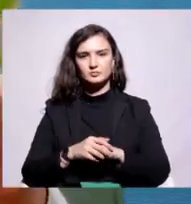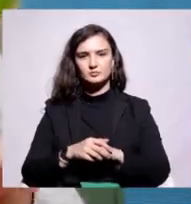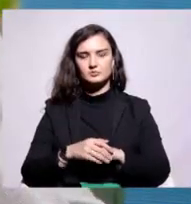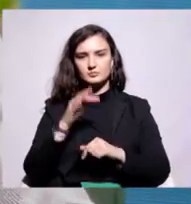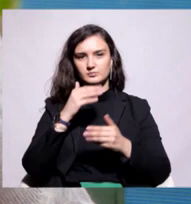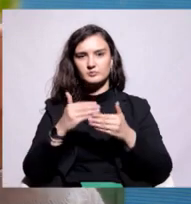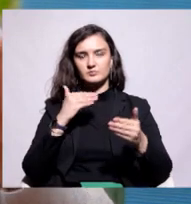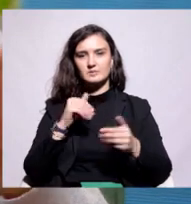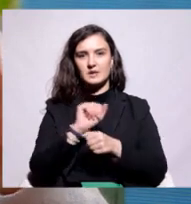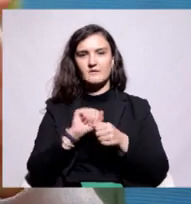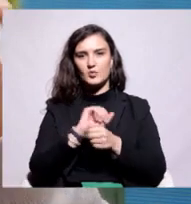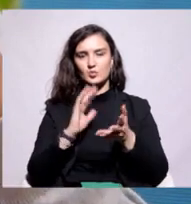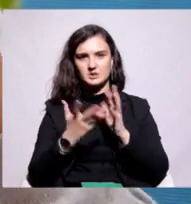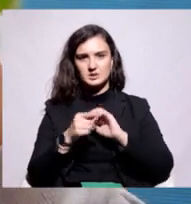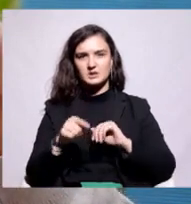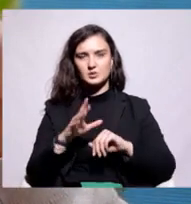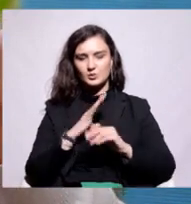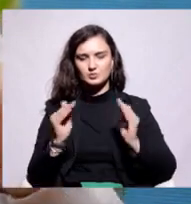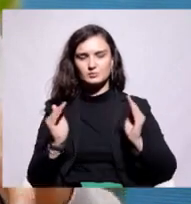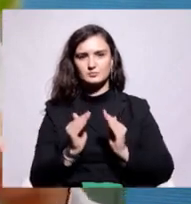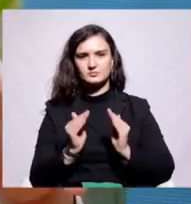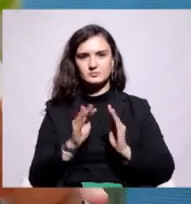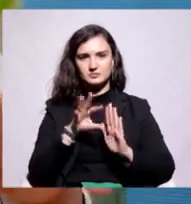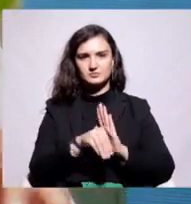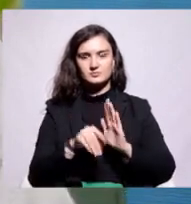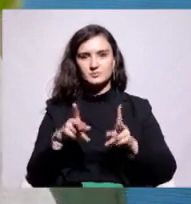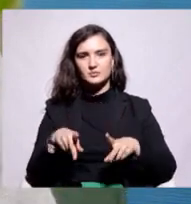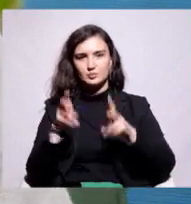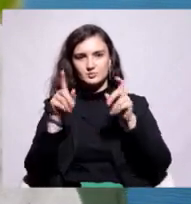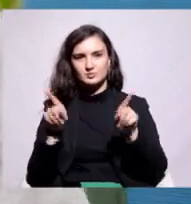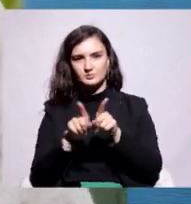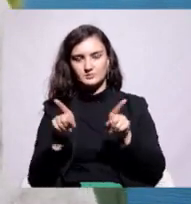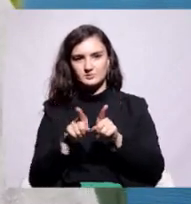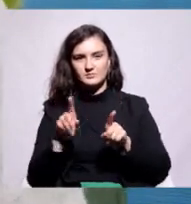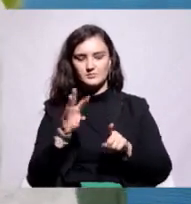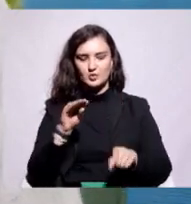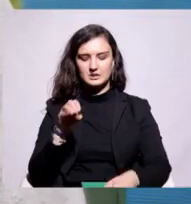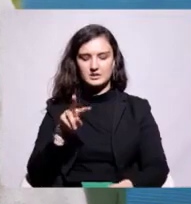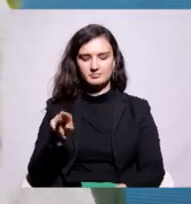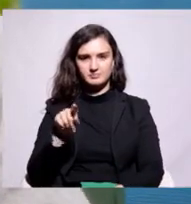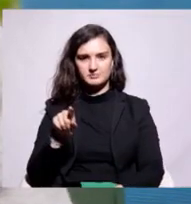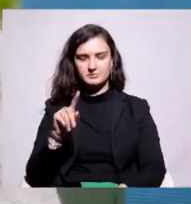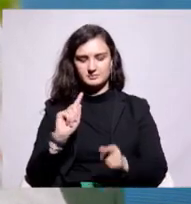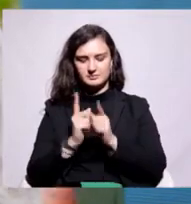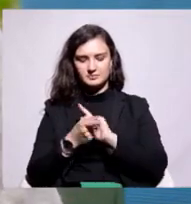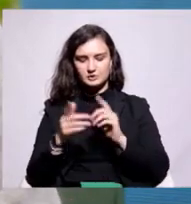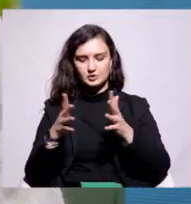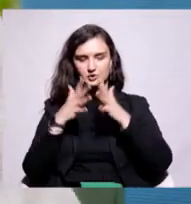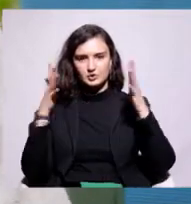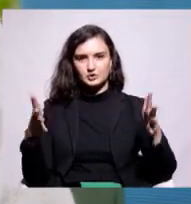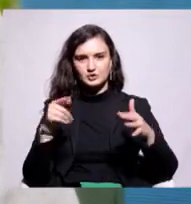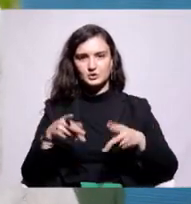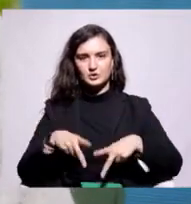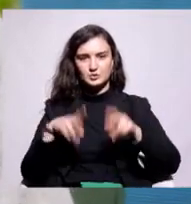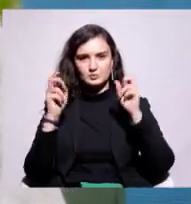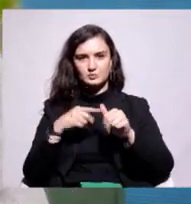the revolution, before he falls asleep. There was a small little inn, which is like a hotel or a motel. It turns into a huge, bustling